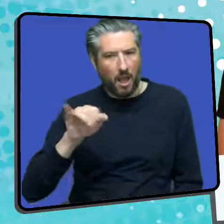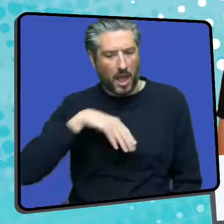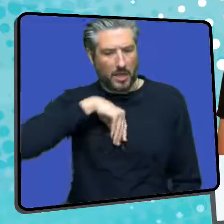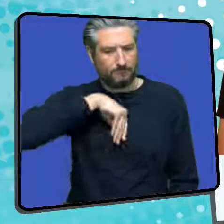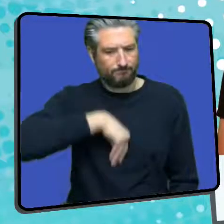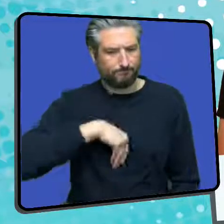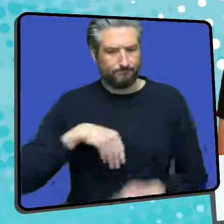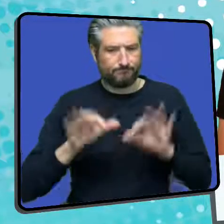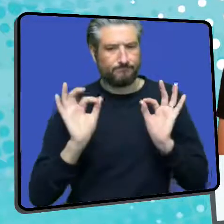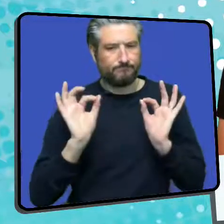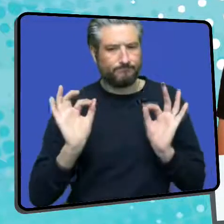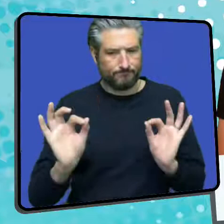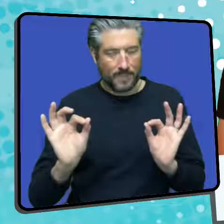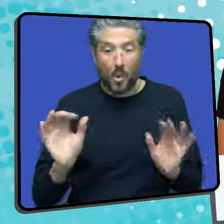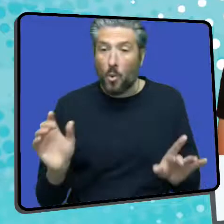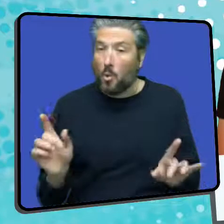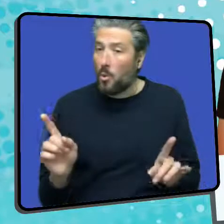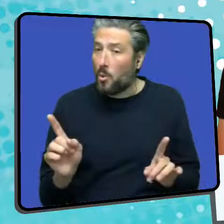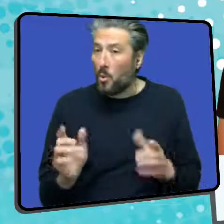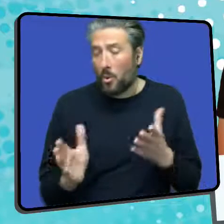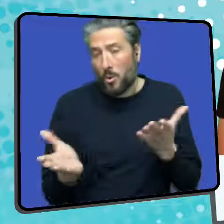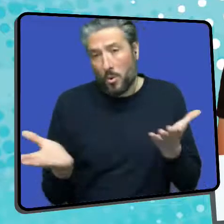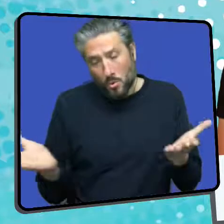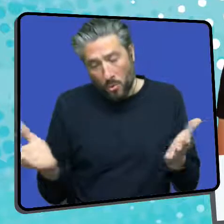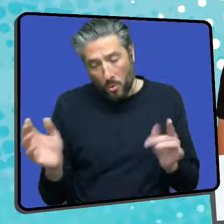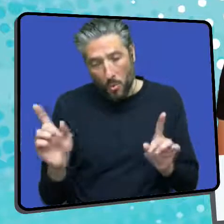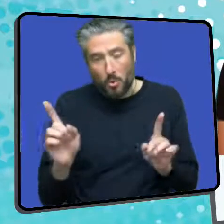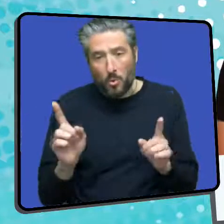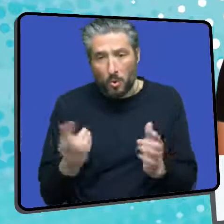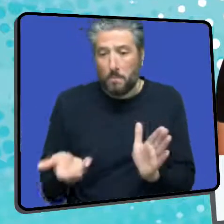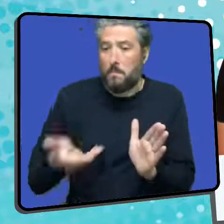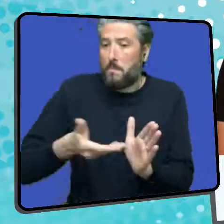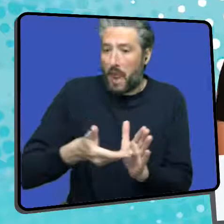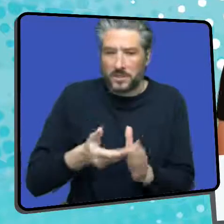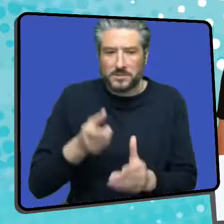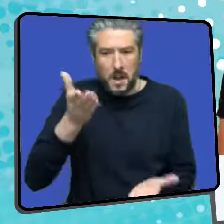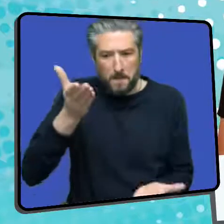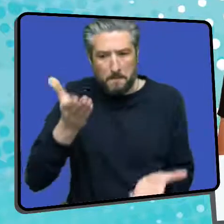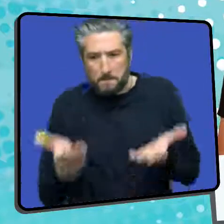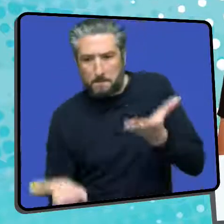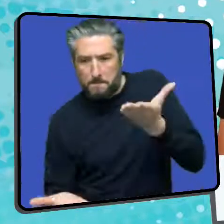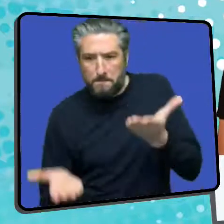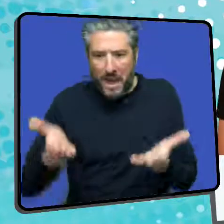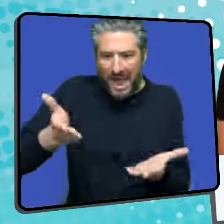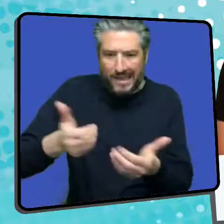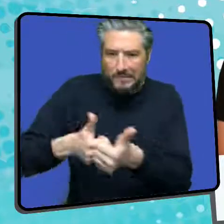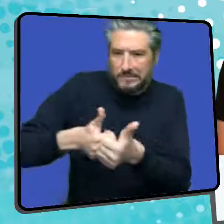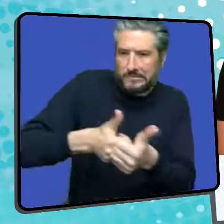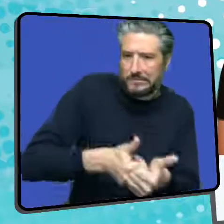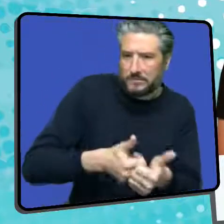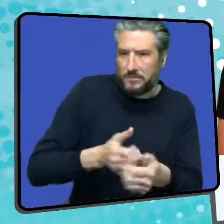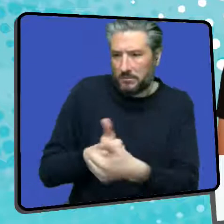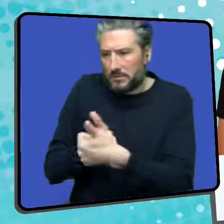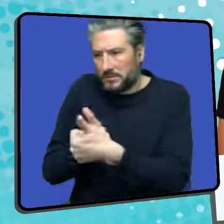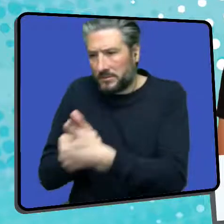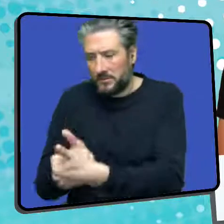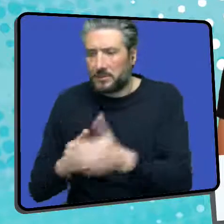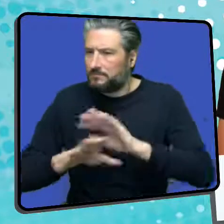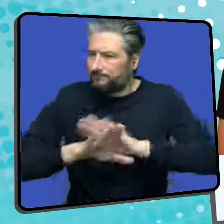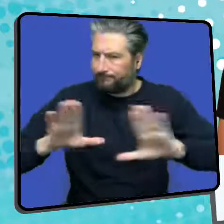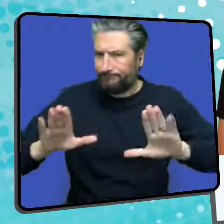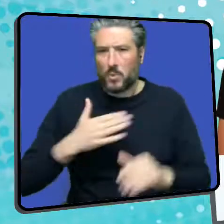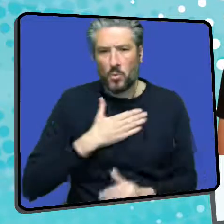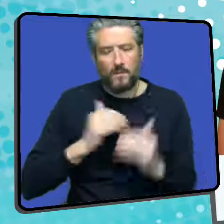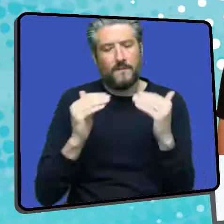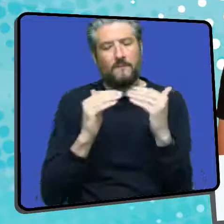bias. As we know, colored images, people have different colors, and we have a lot of people that have a lighter